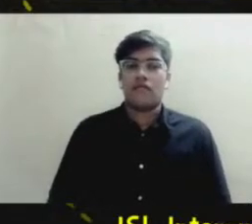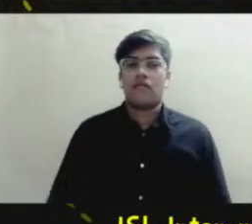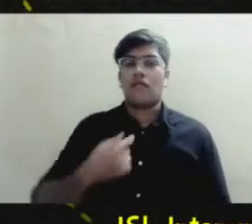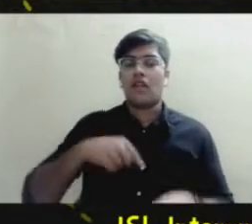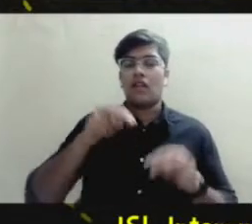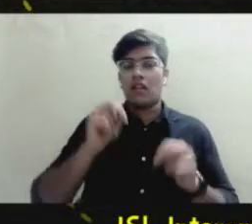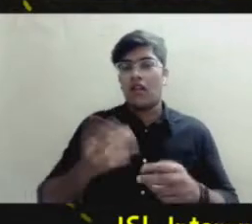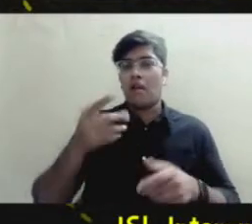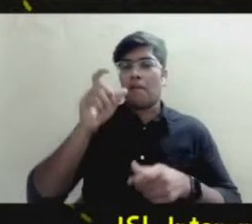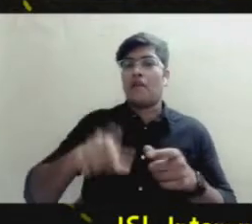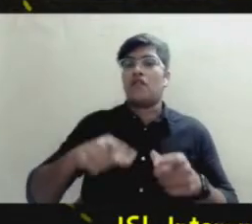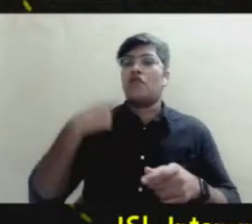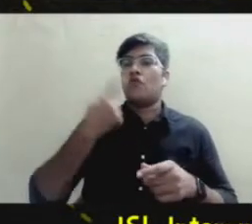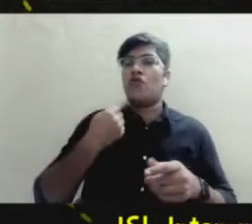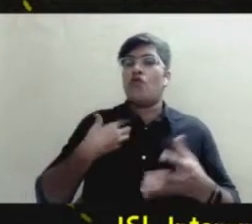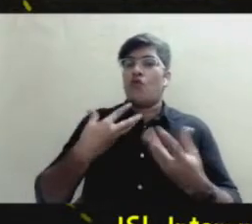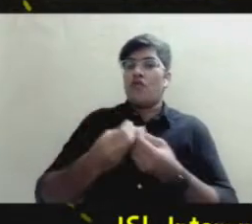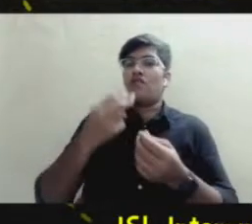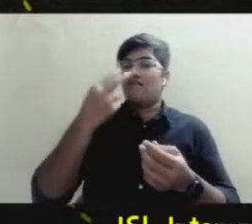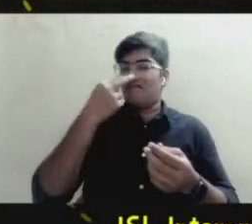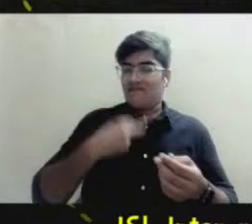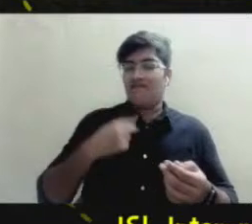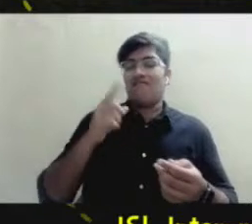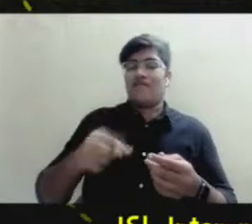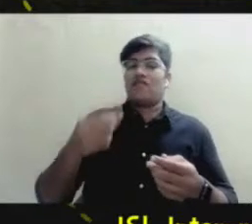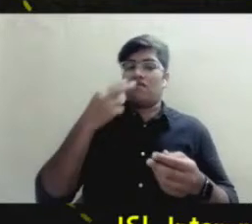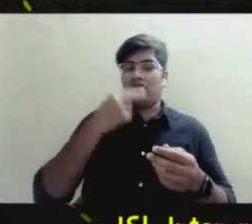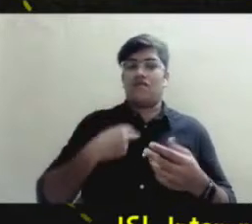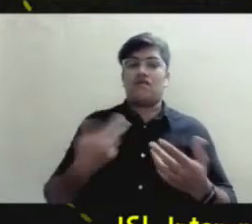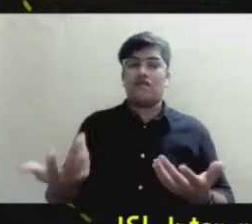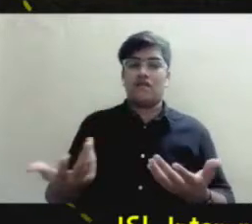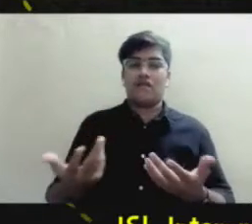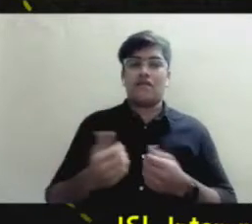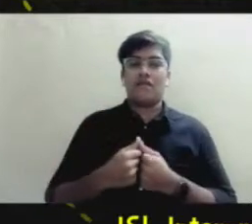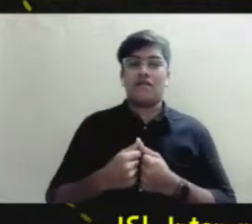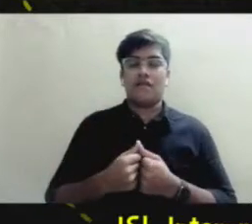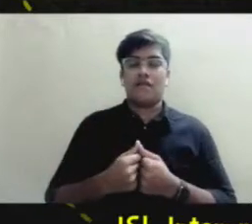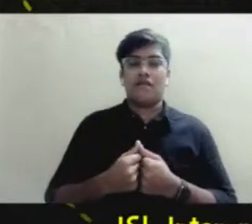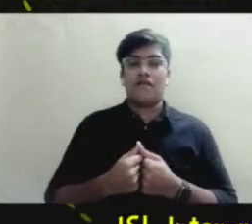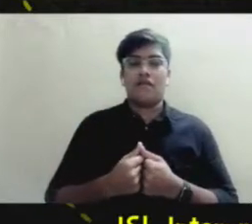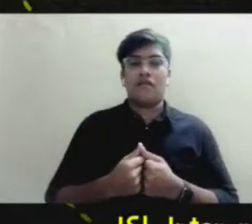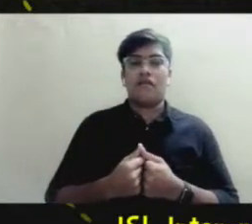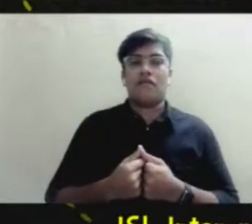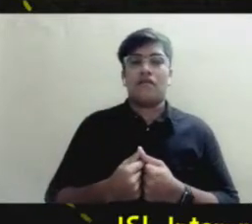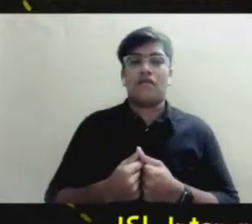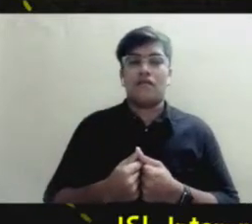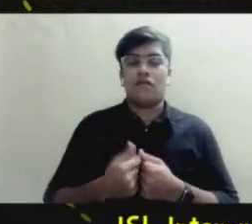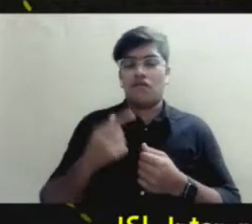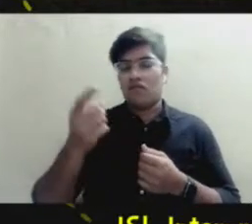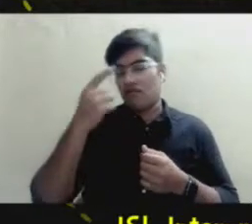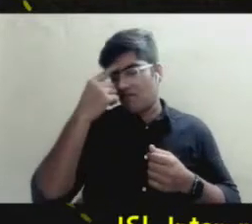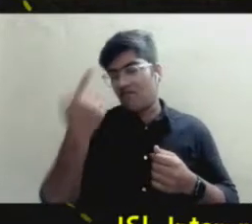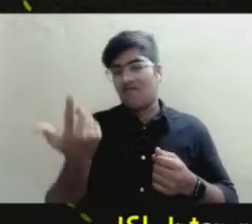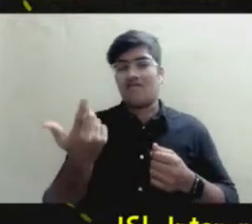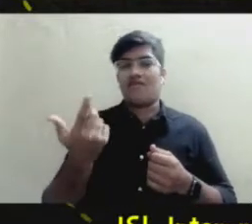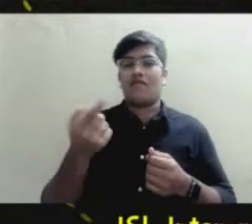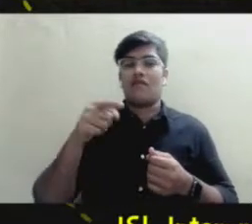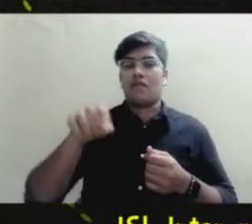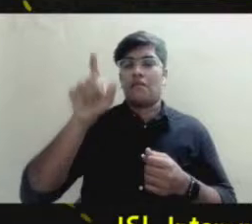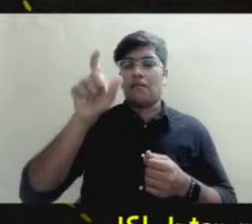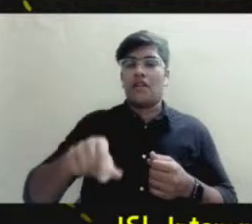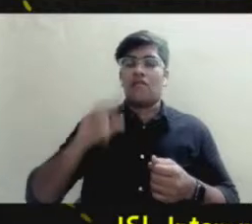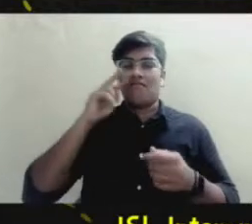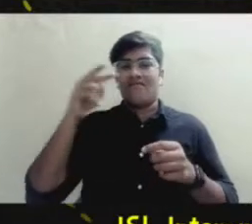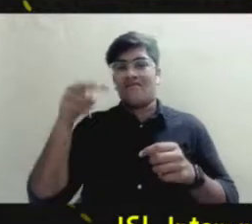the one we wish would see us. Yes. Yeah. Yes. Yeah. I mean, all I don't, this manner of looking